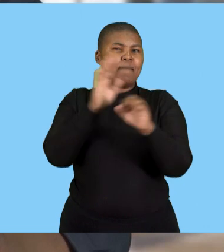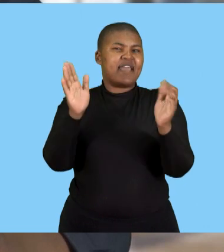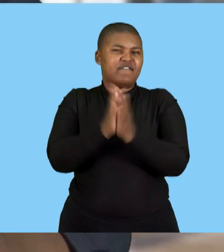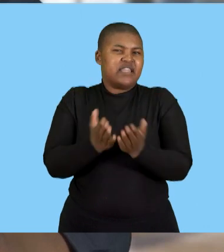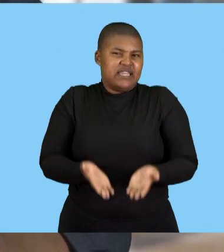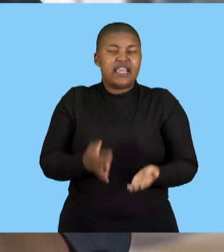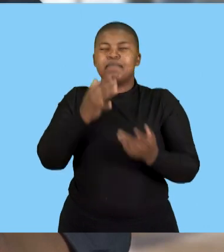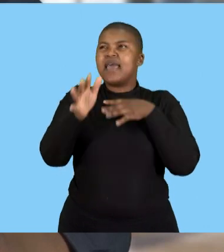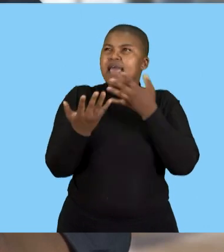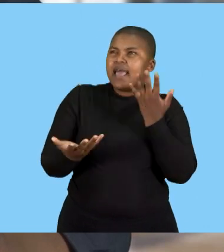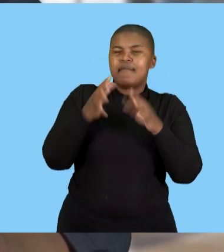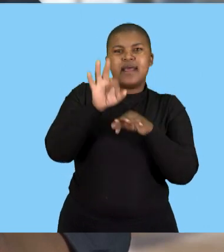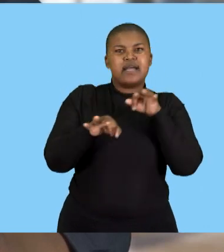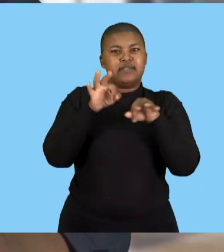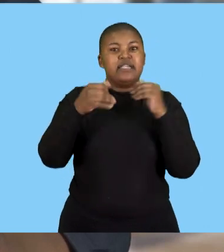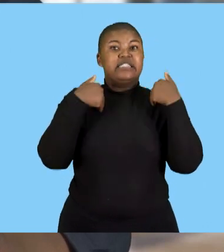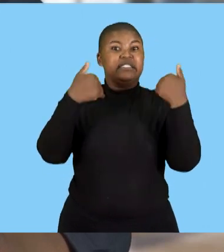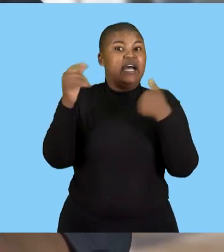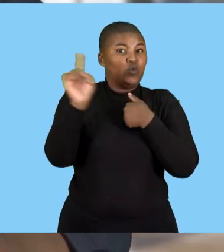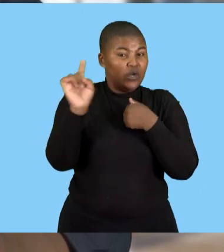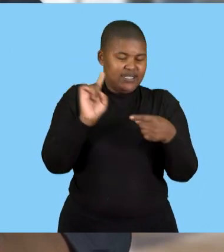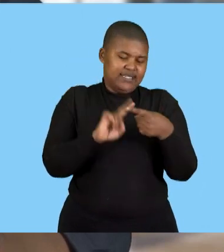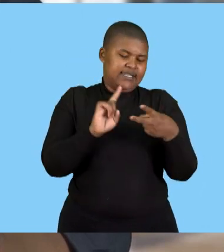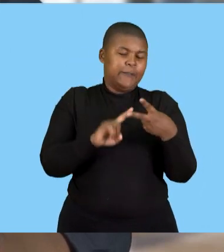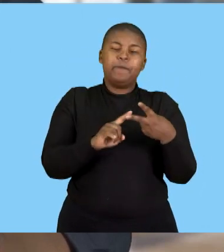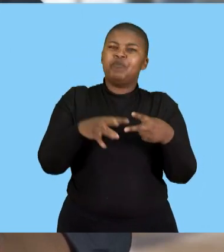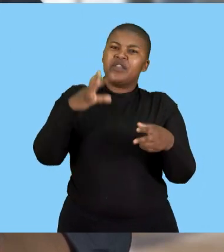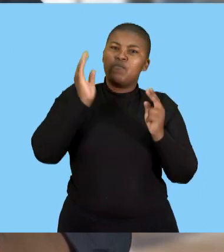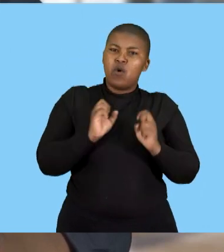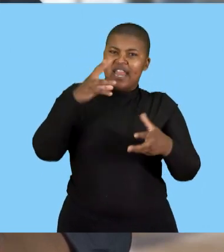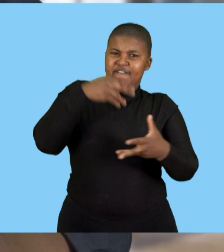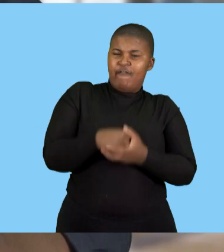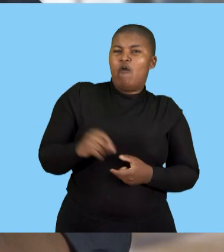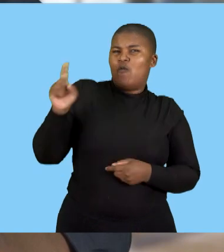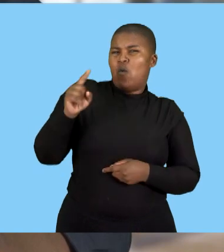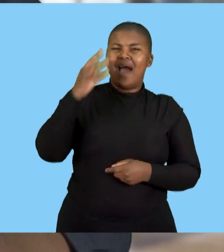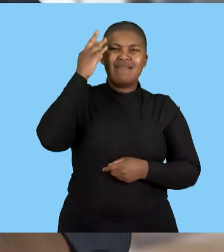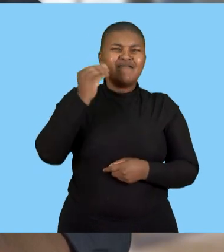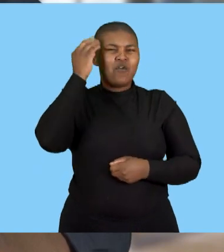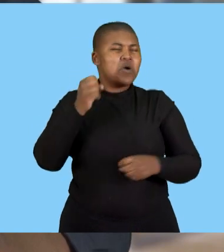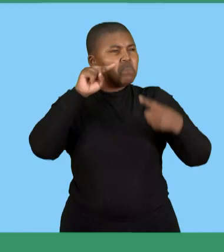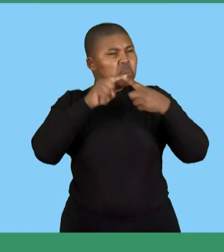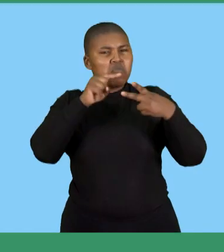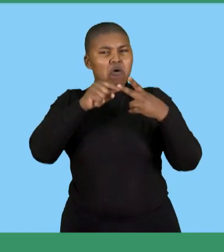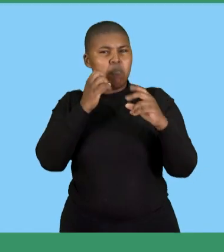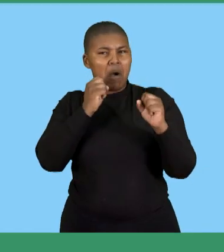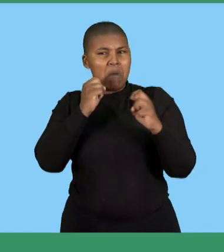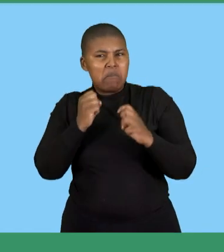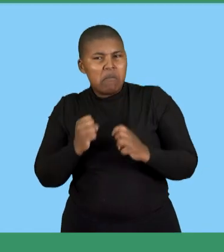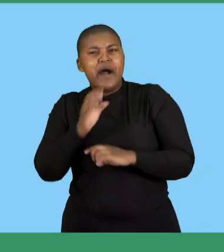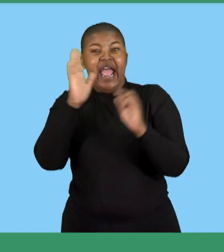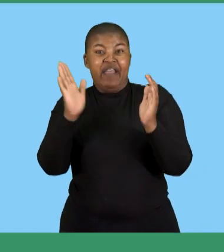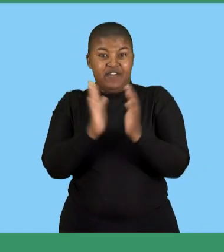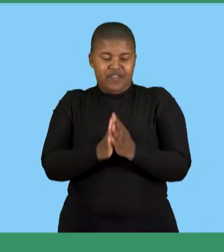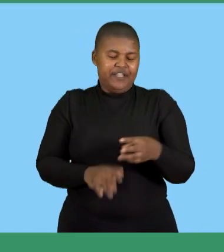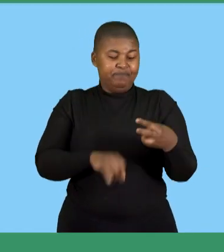what will the presenter start with when you're looking into the introduction, and the body to say what is the main part that will be addressed